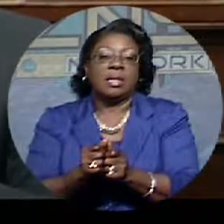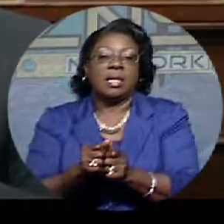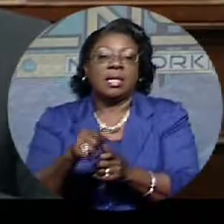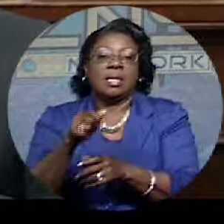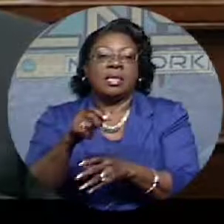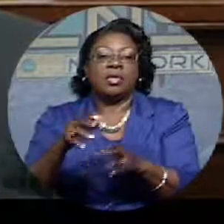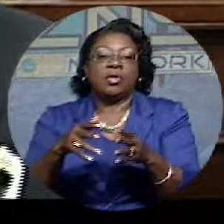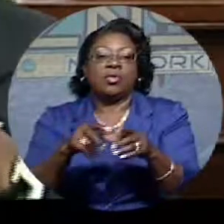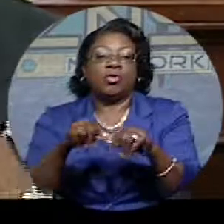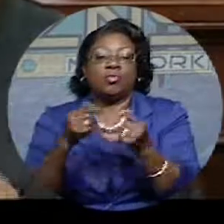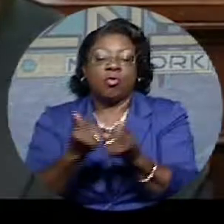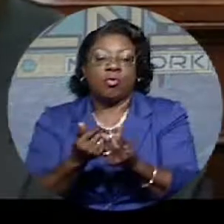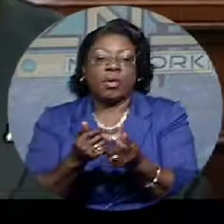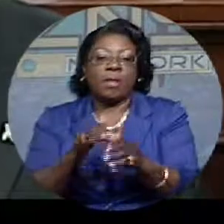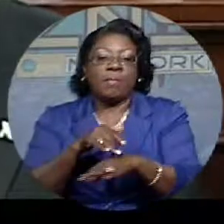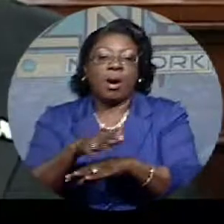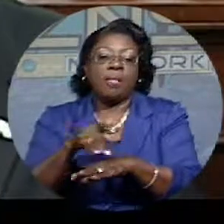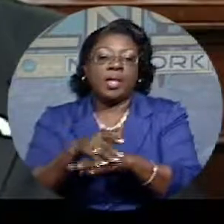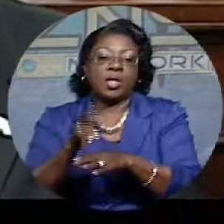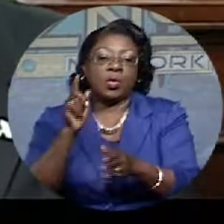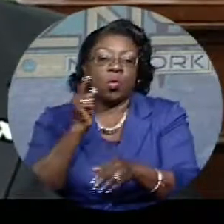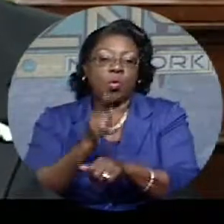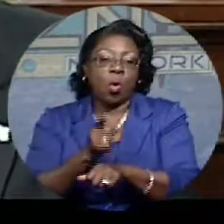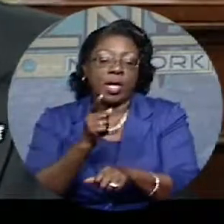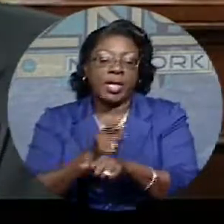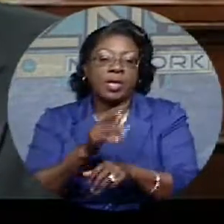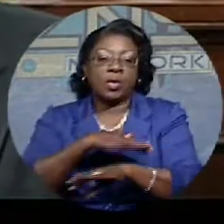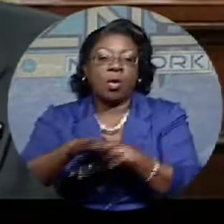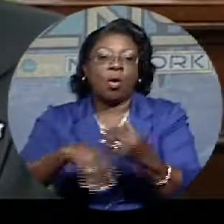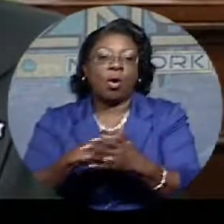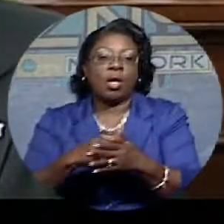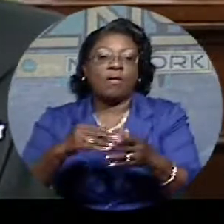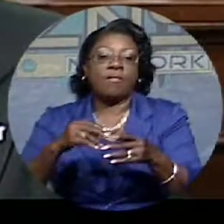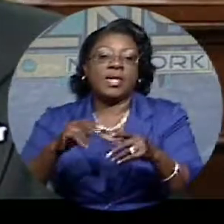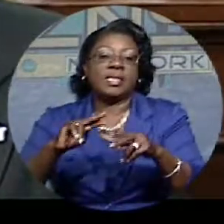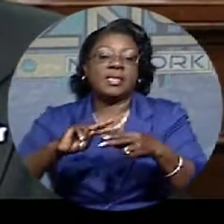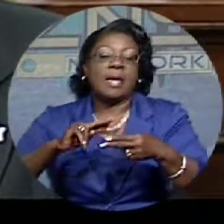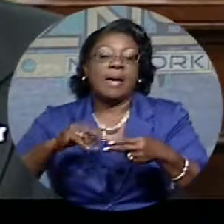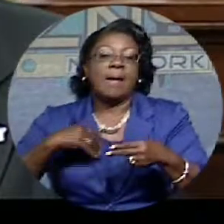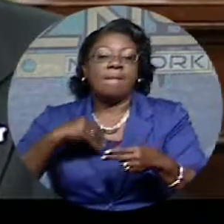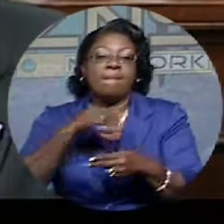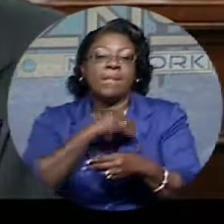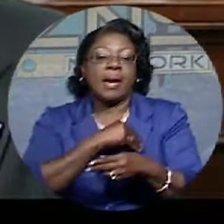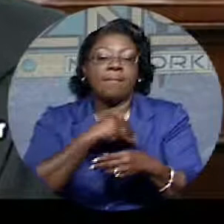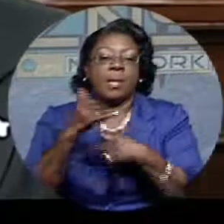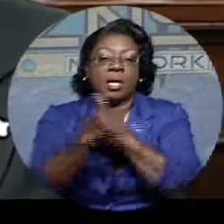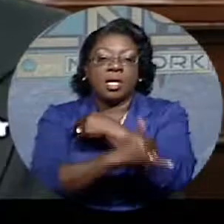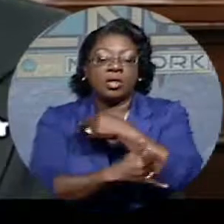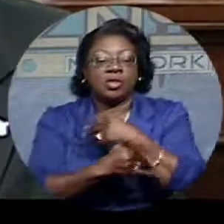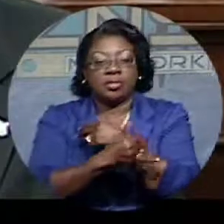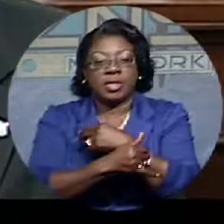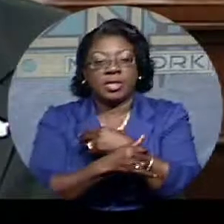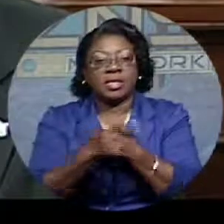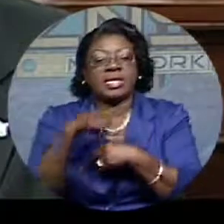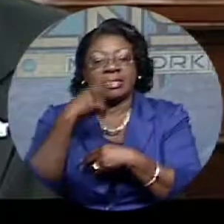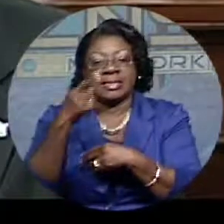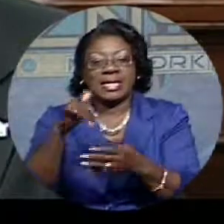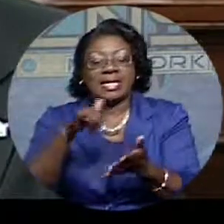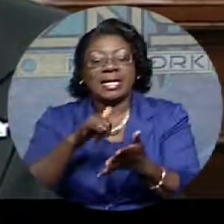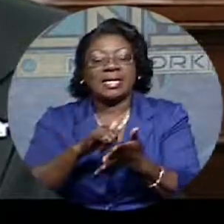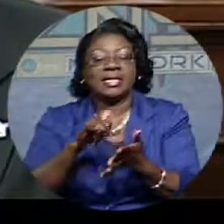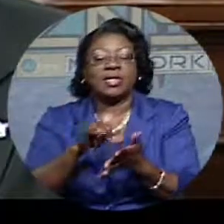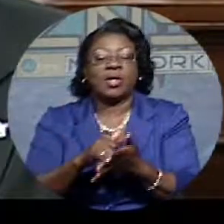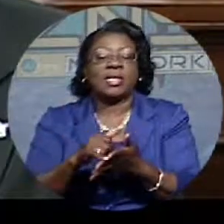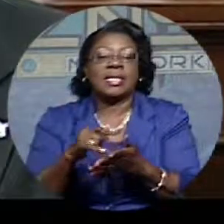ICAO could publish warnings to all of the 191 member states as to the deficiencies of the aviation sector